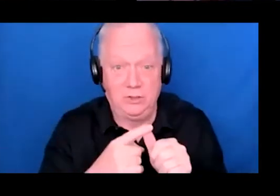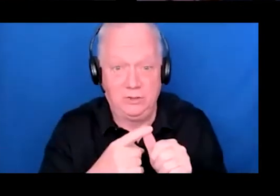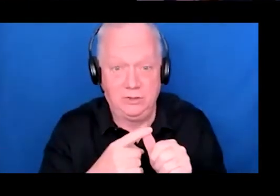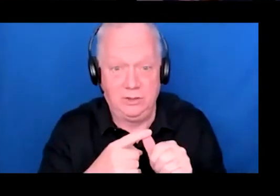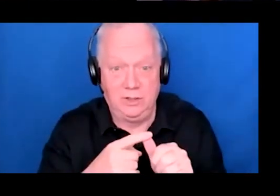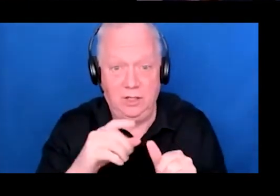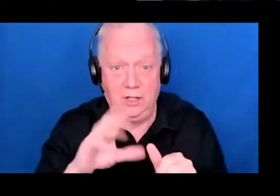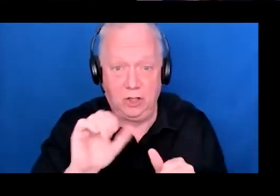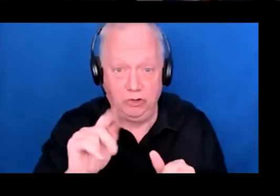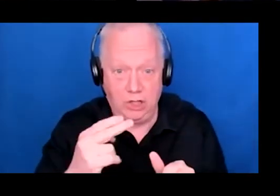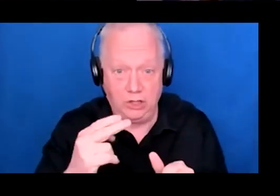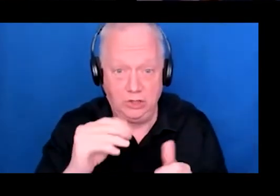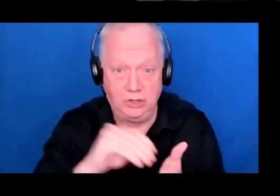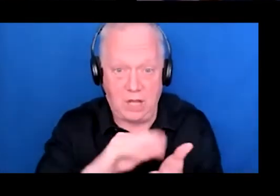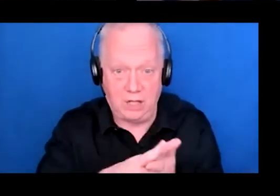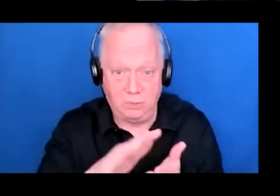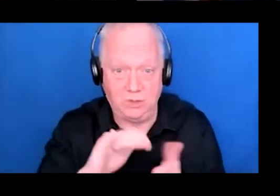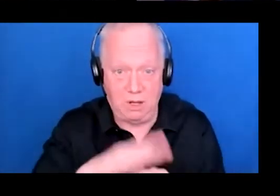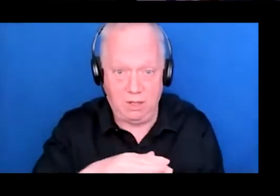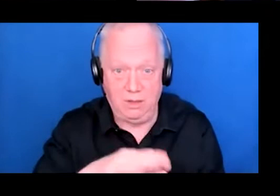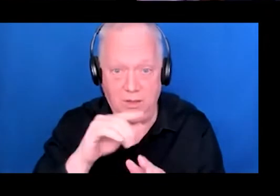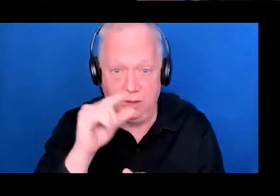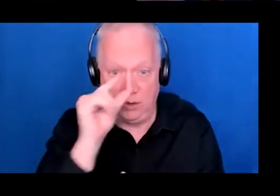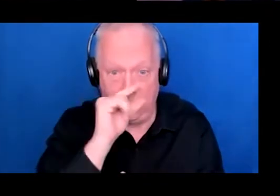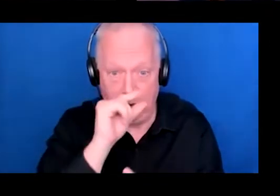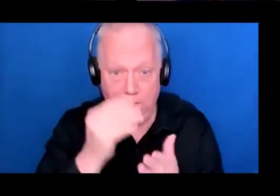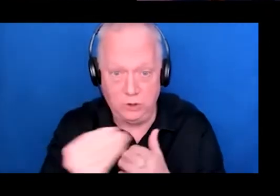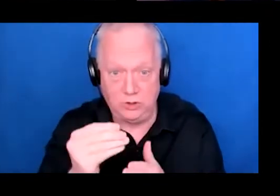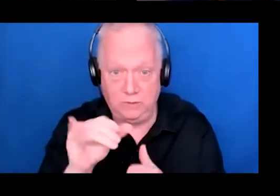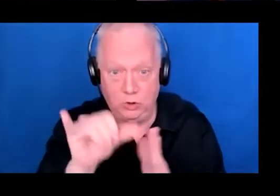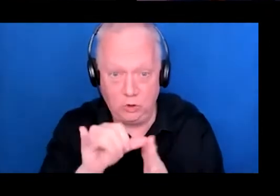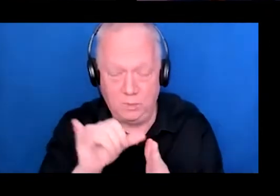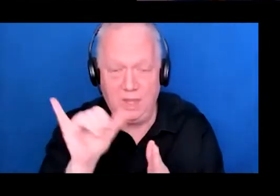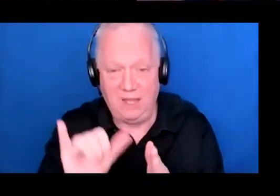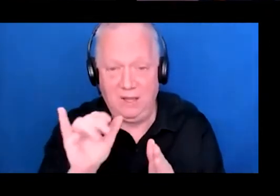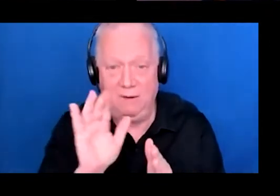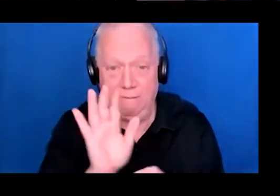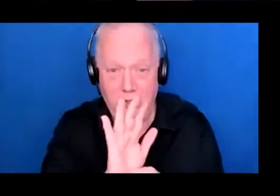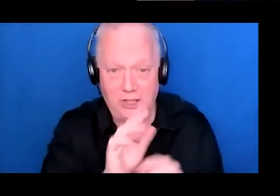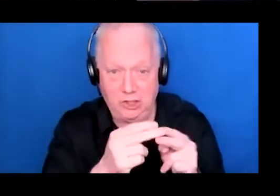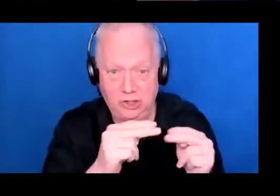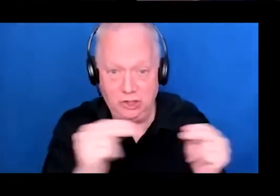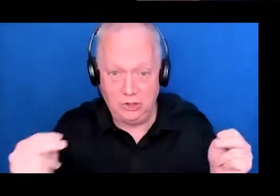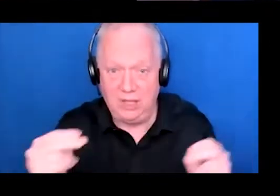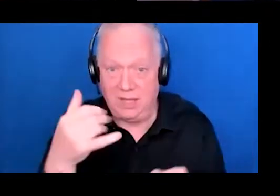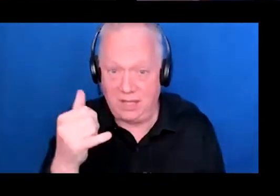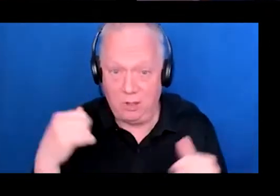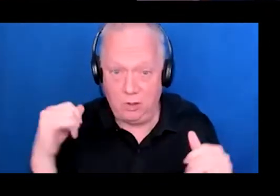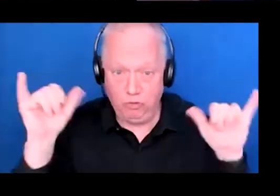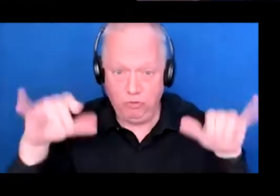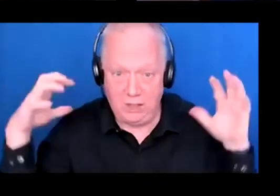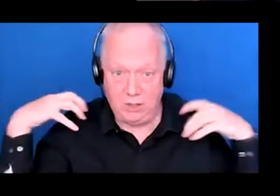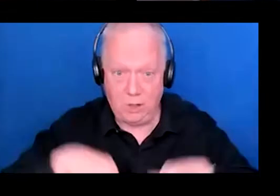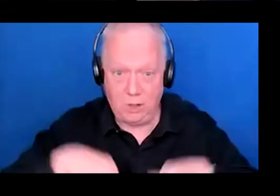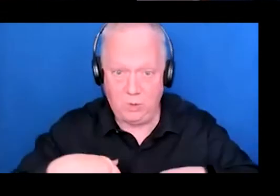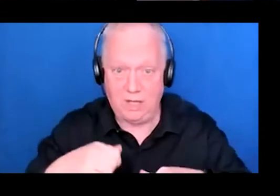doc that was on the Google purchase of YouTube, that footage, the yellow raincoat and the street